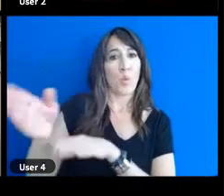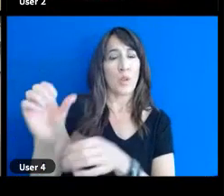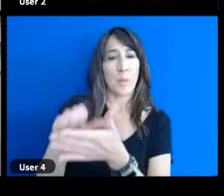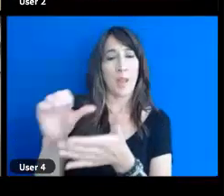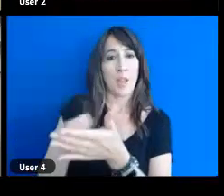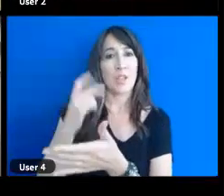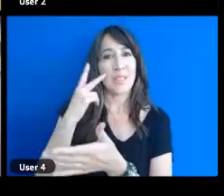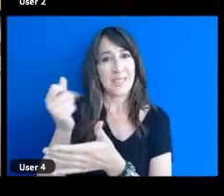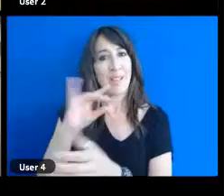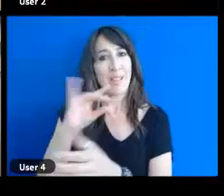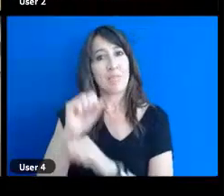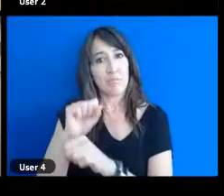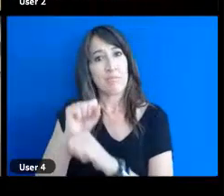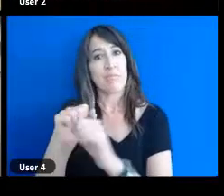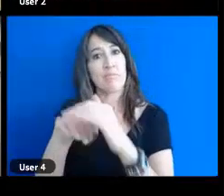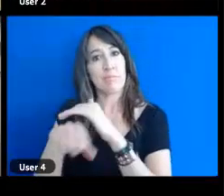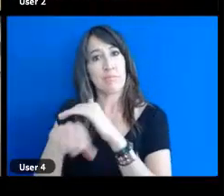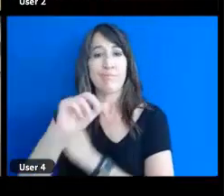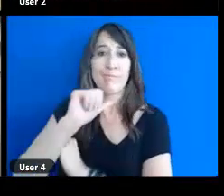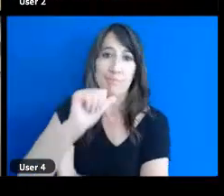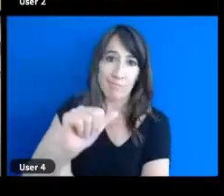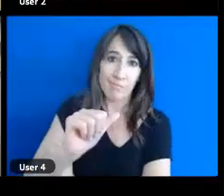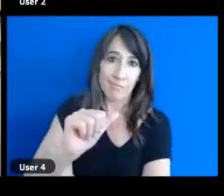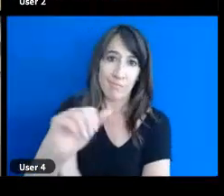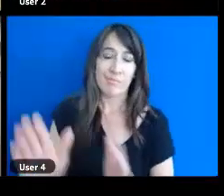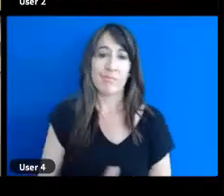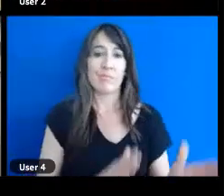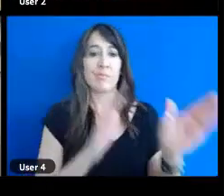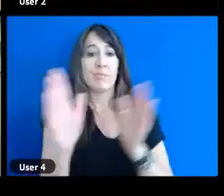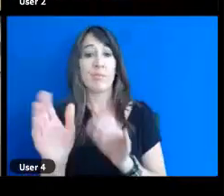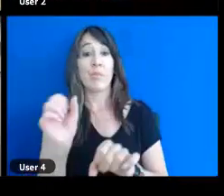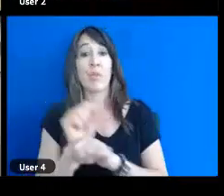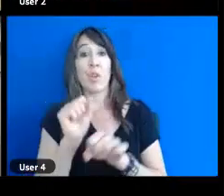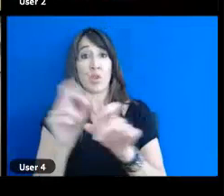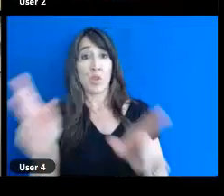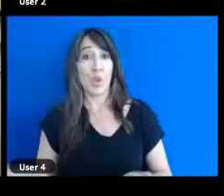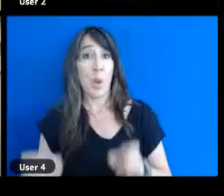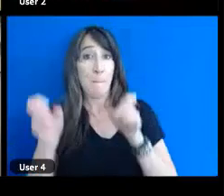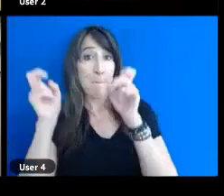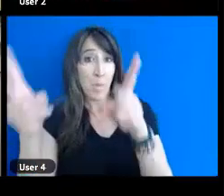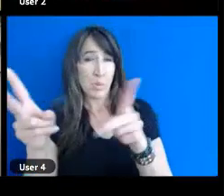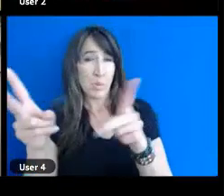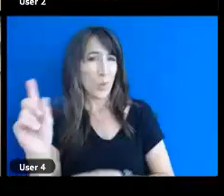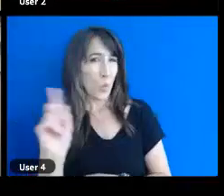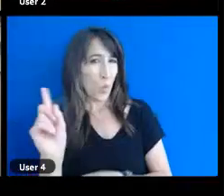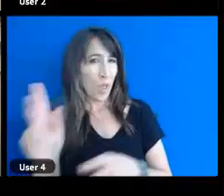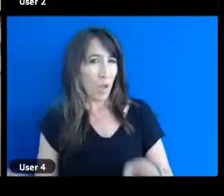advisory group on how accessible your careers page really is. Job postings.